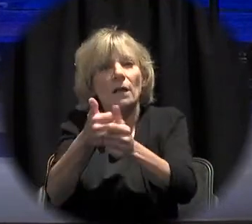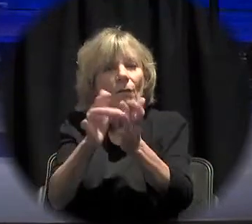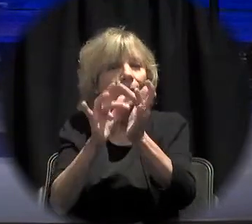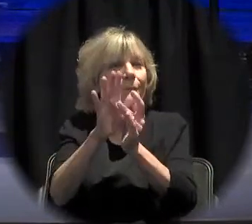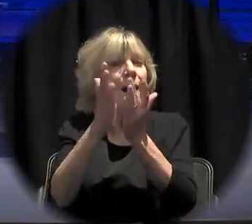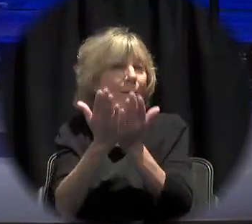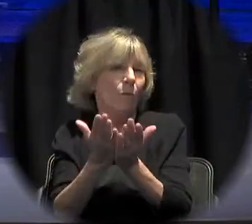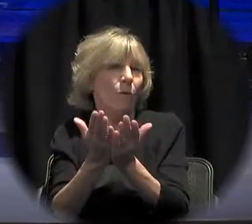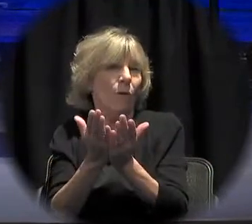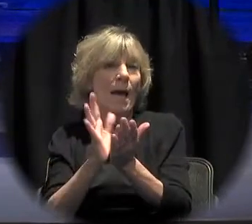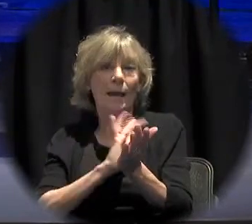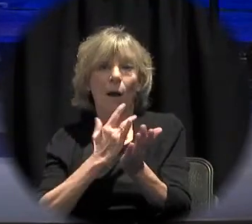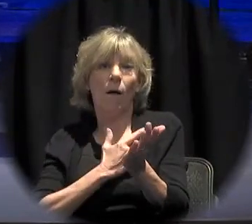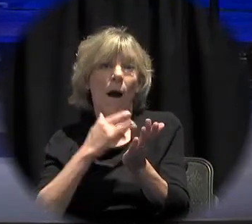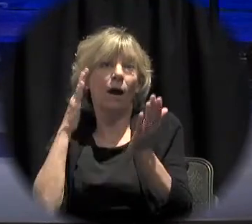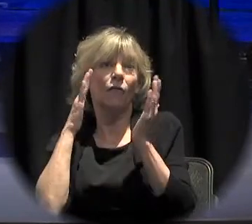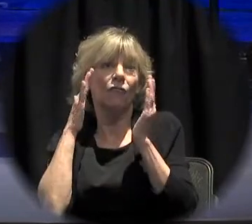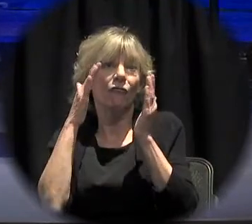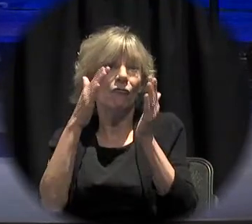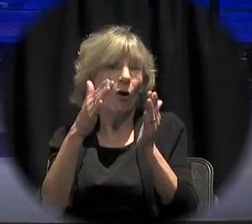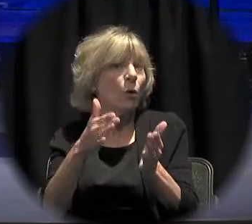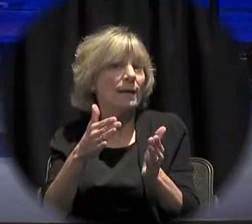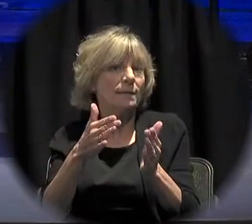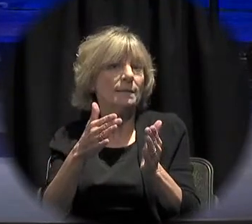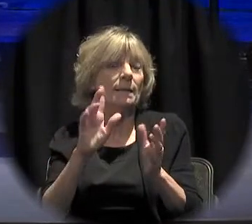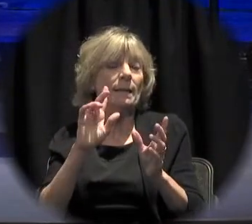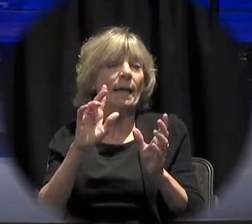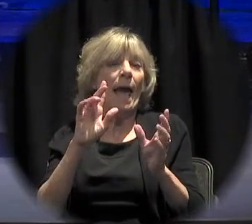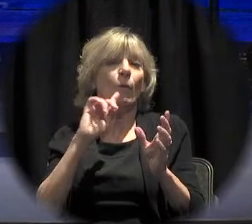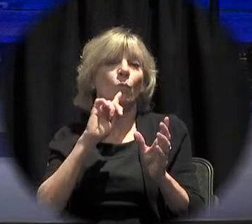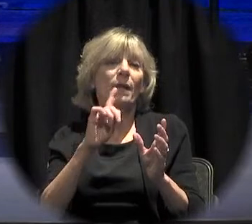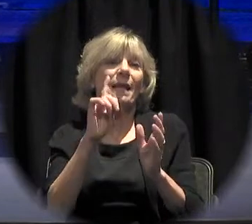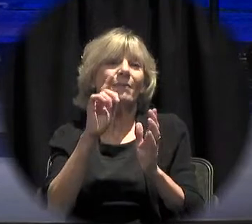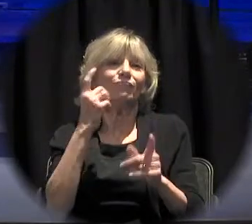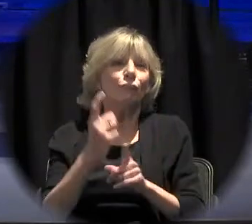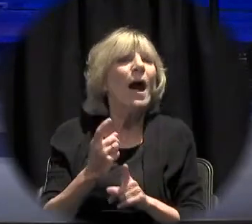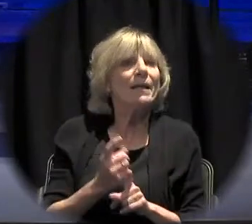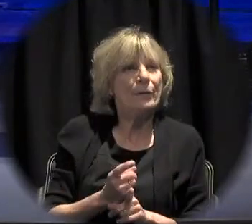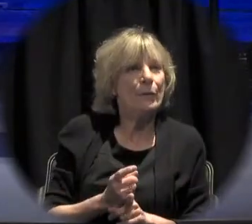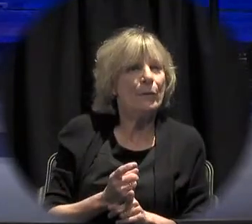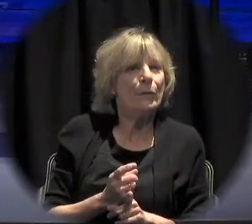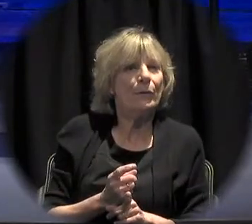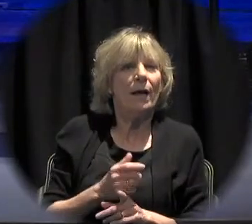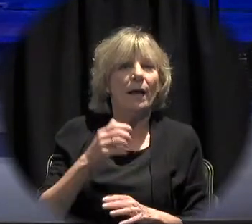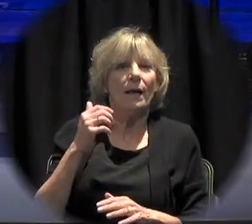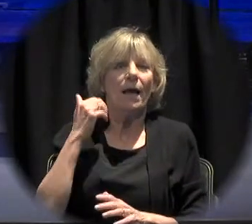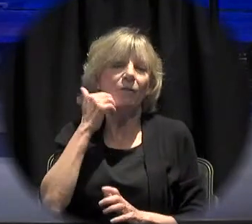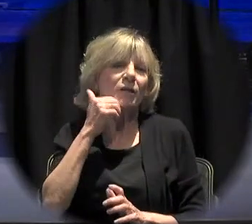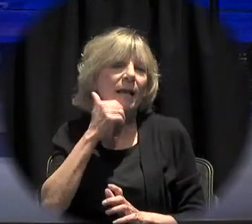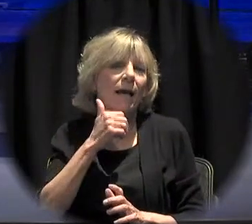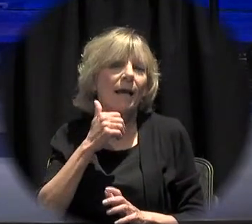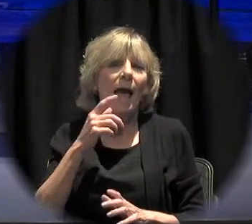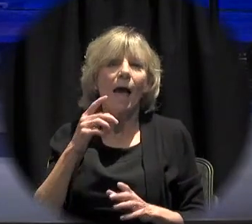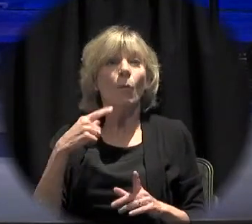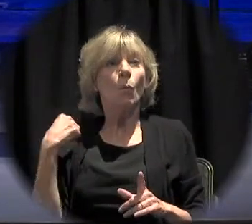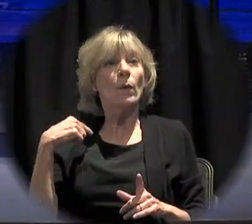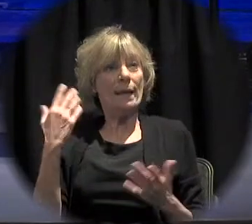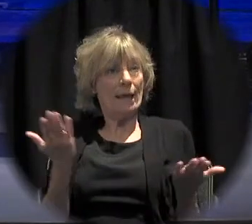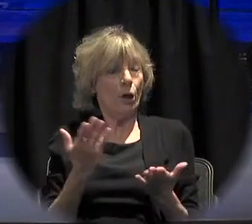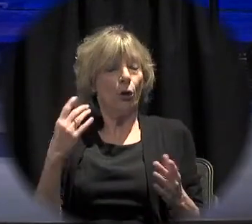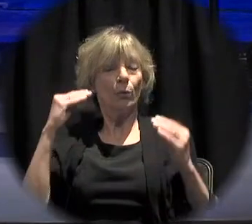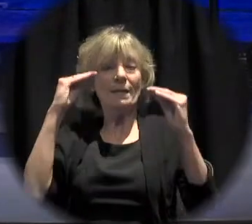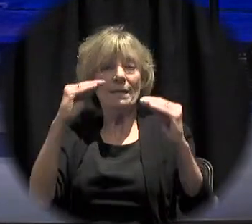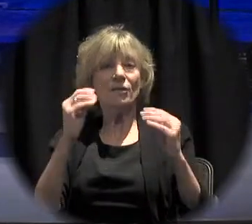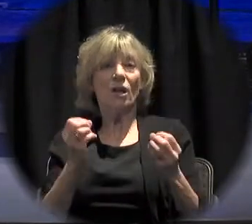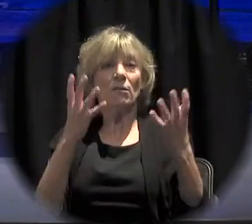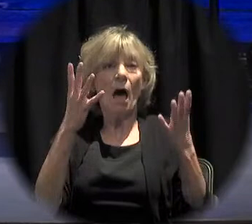are heart-focused, and that are really practical in nature. And we teach a lot of courses here with that goal in mind. In fact, the next one is coming